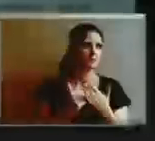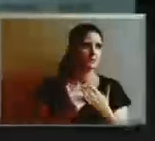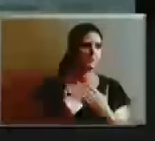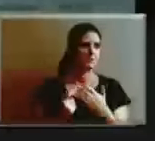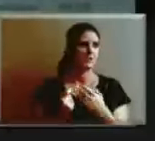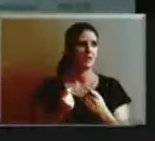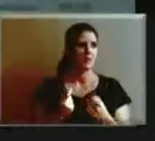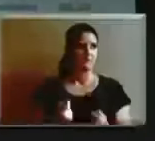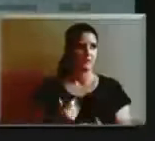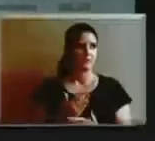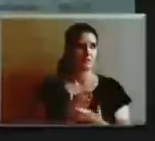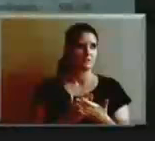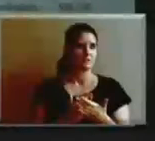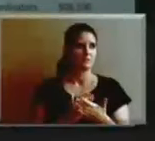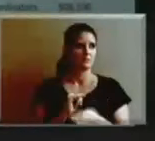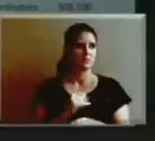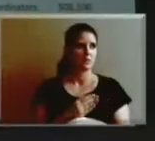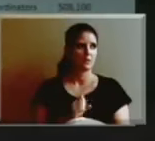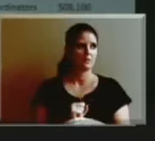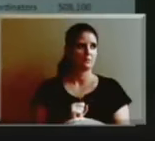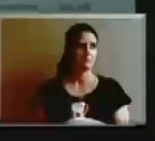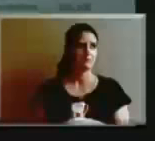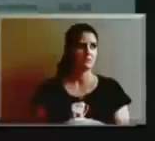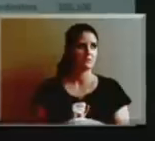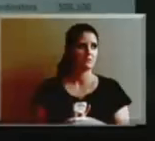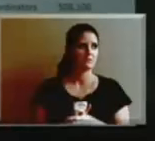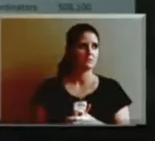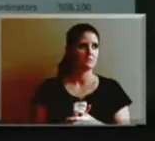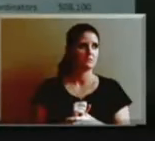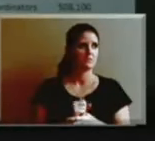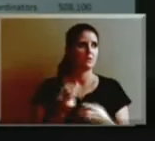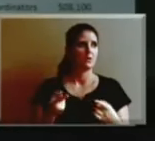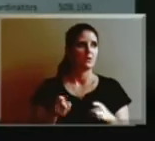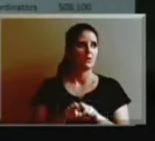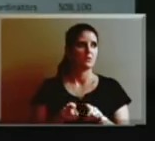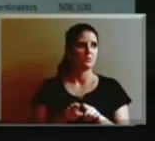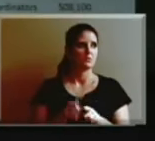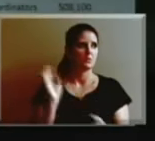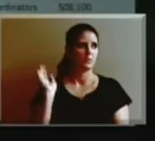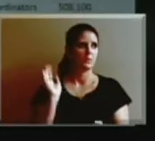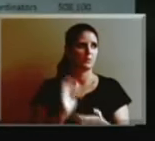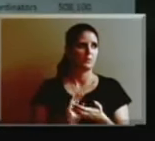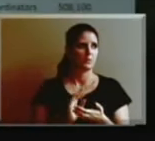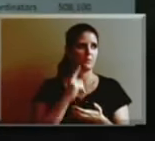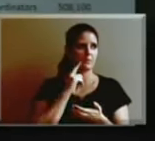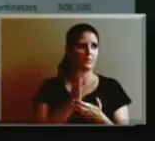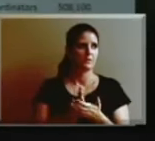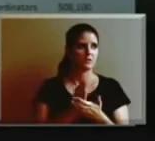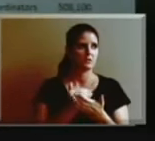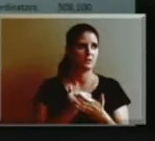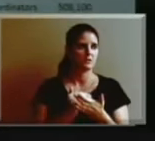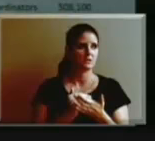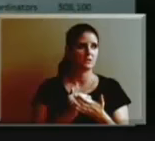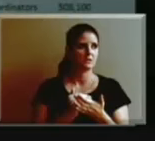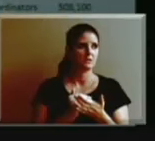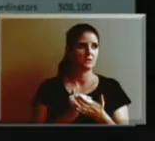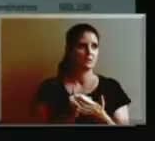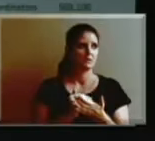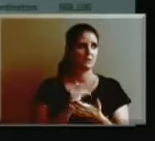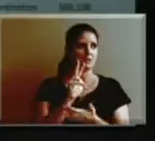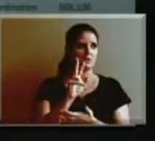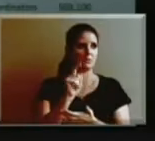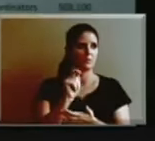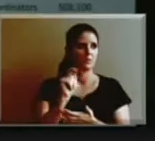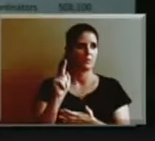some positions. We have also had reductions in budgets. This is majority in central offices,